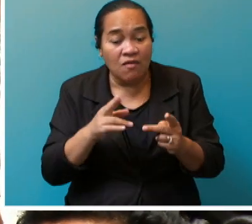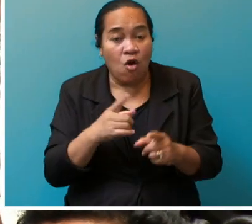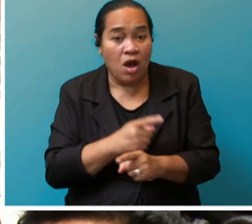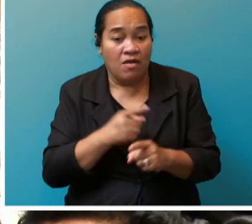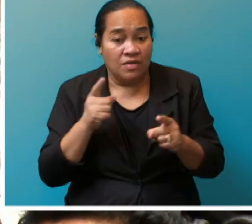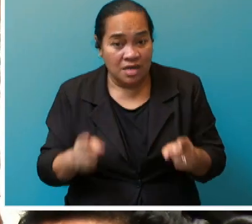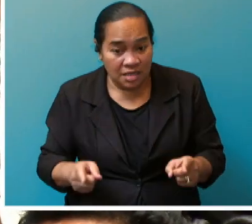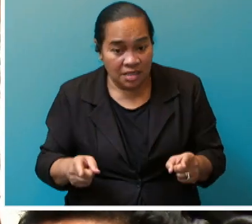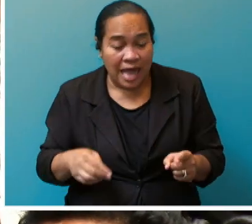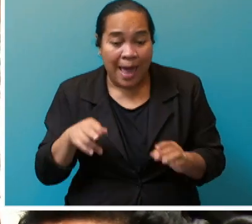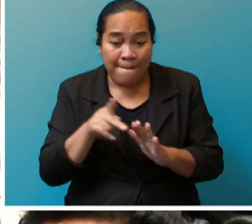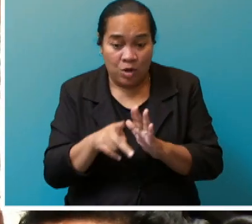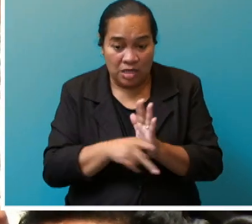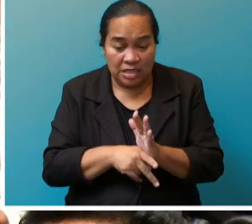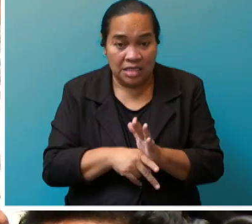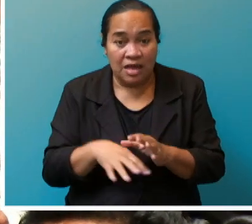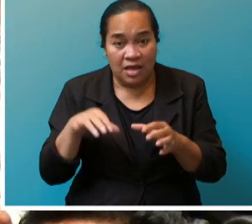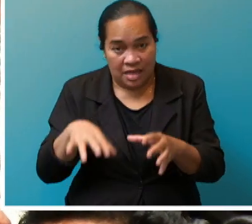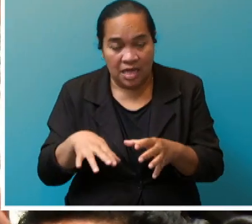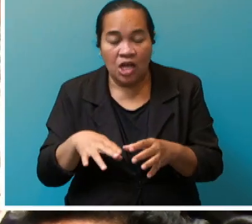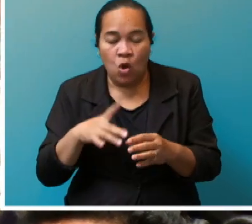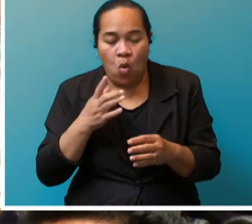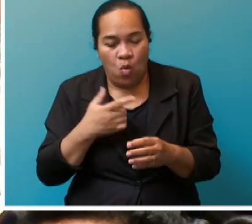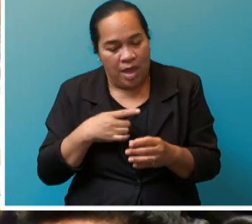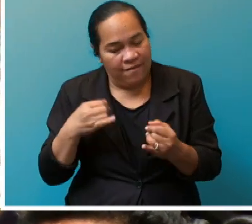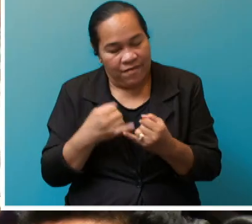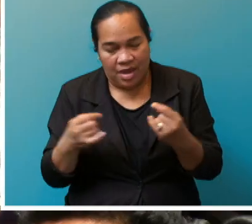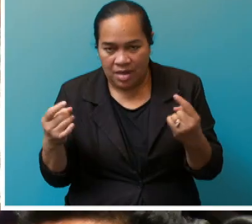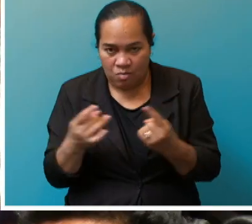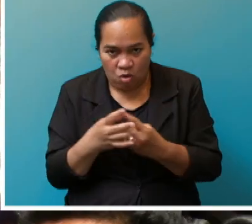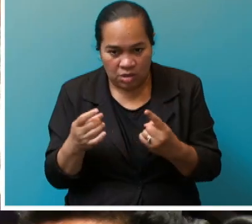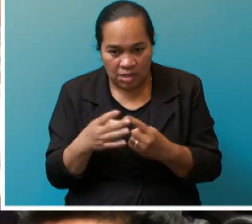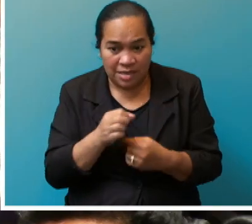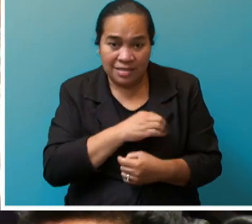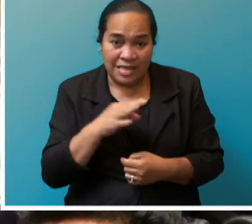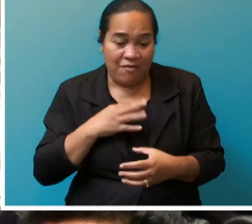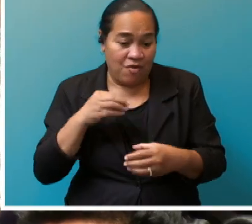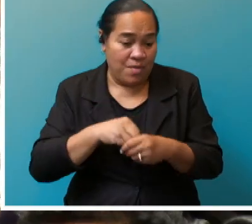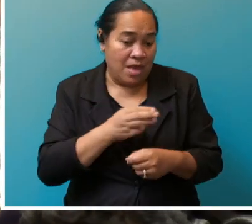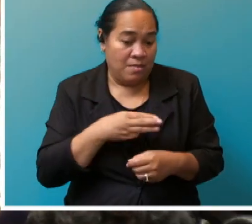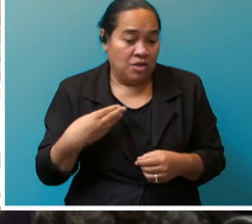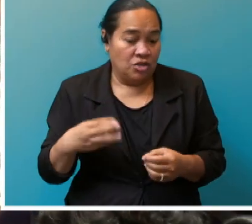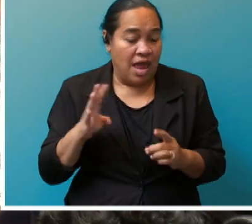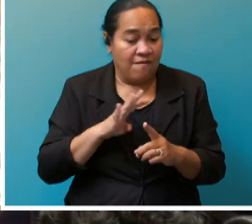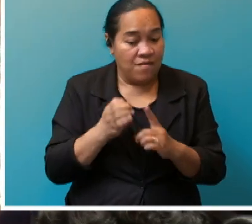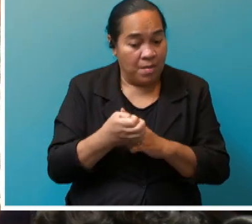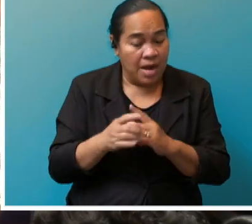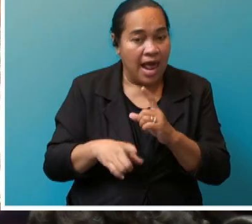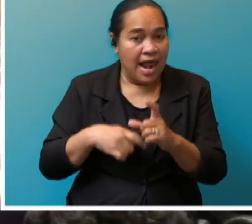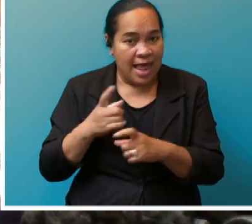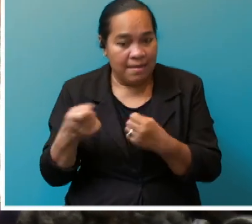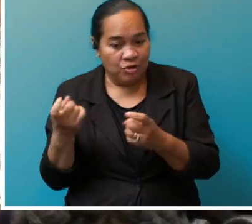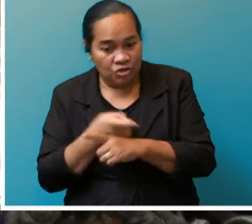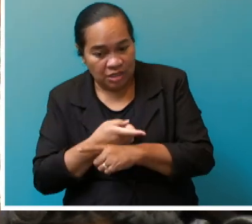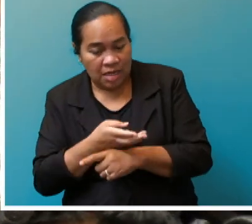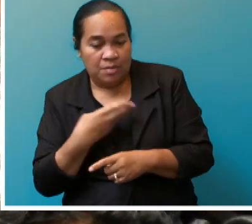arrangement and policies of the facility is equally important. Officials from the Ministry of Environment and Climate Change, Solicitor General's Office, and the Ministry of